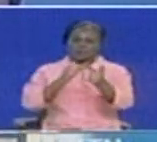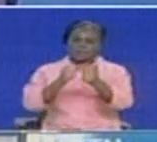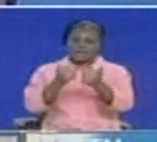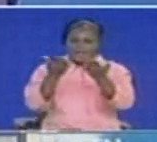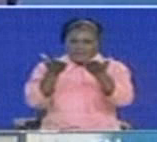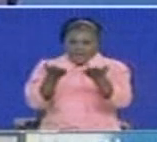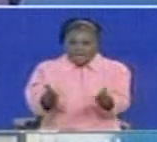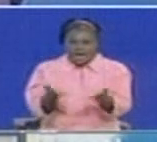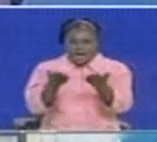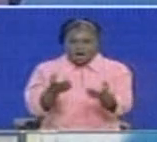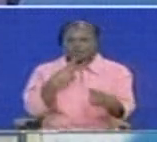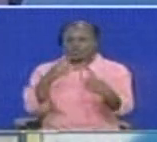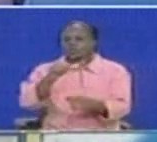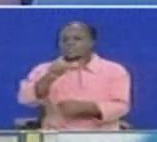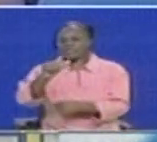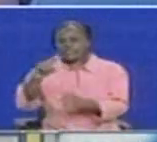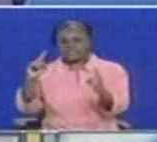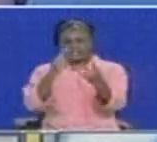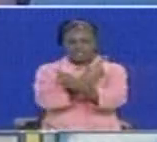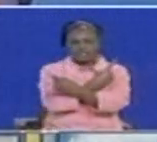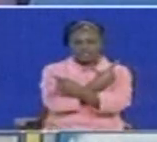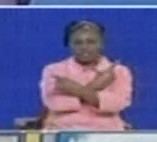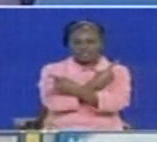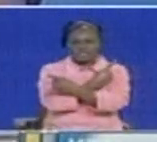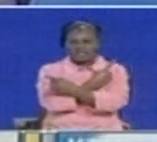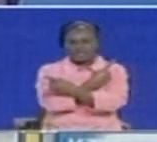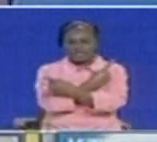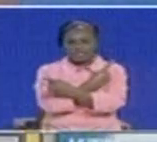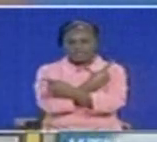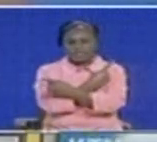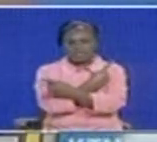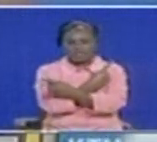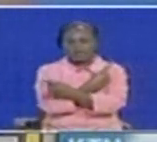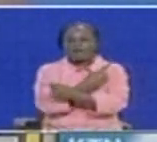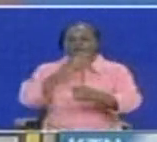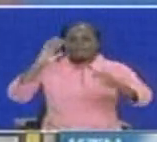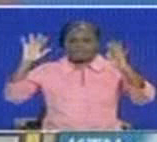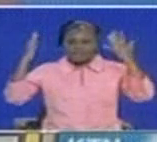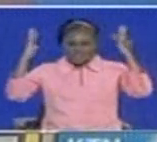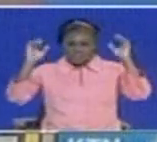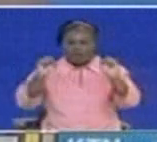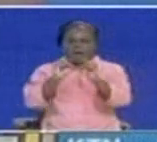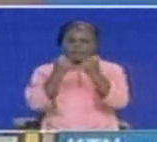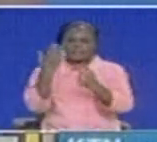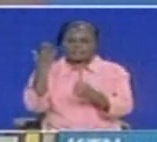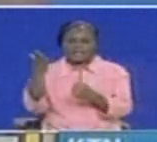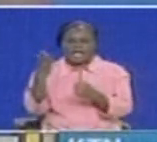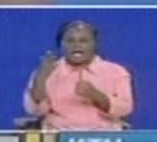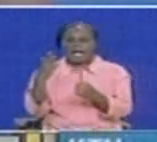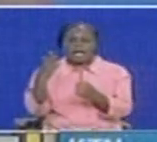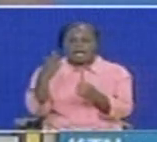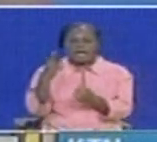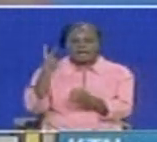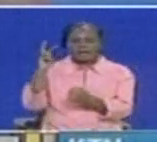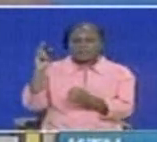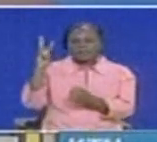Let's talk a little bit about something else you're doing. That's the Smithsonian Folklife Festival that's going to be happening in Washington, D.C., mm-hmm.